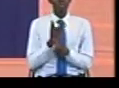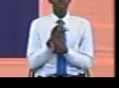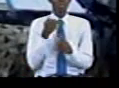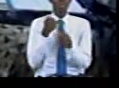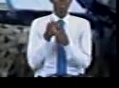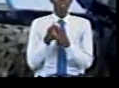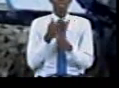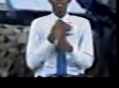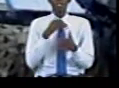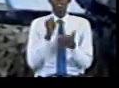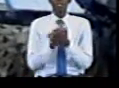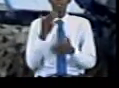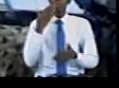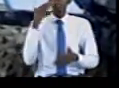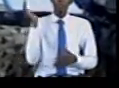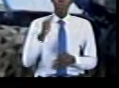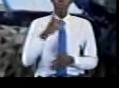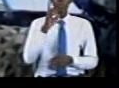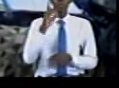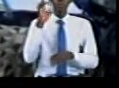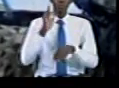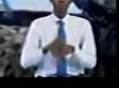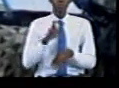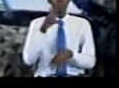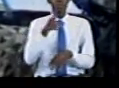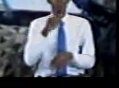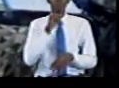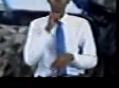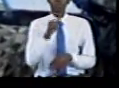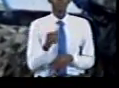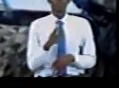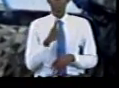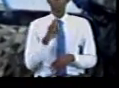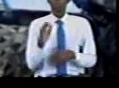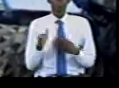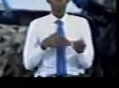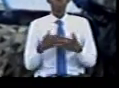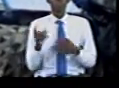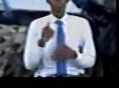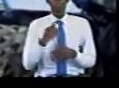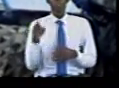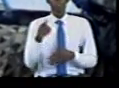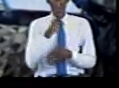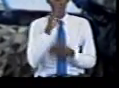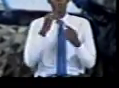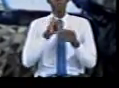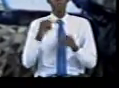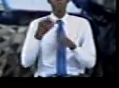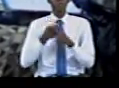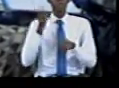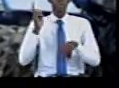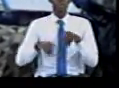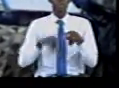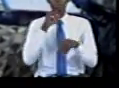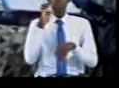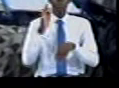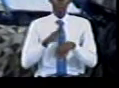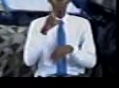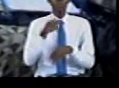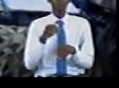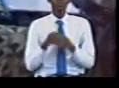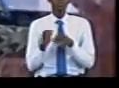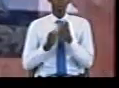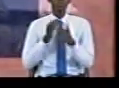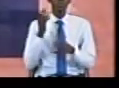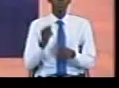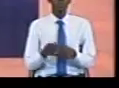one toucheth him not. Wherever they are coming from, they cannot touch you. Verse 19,